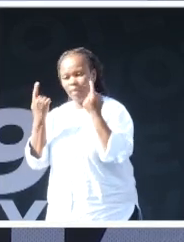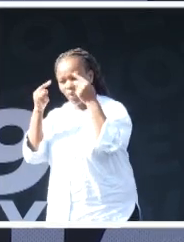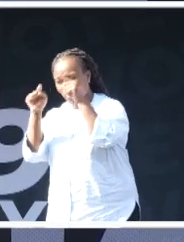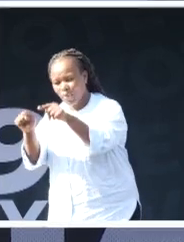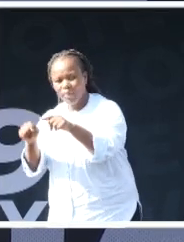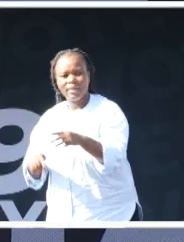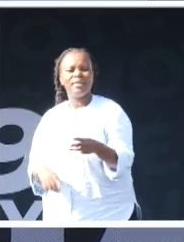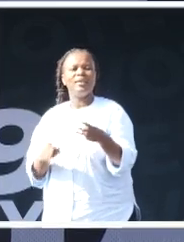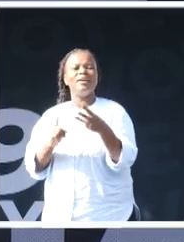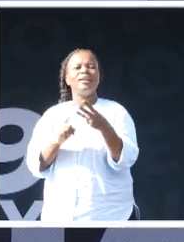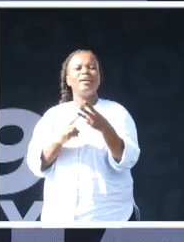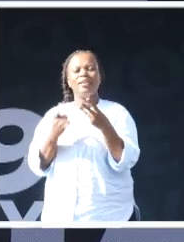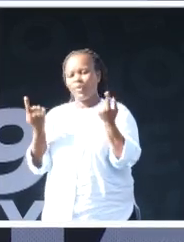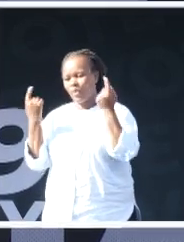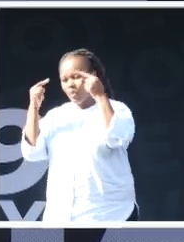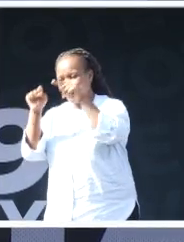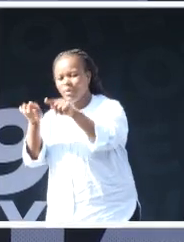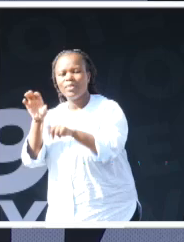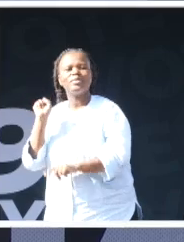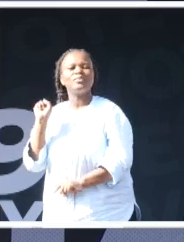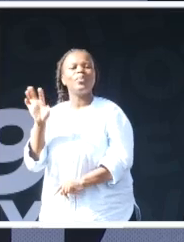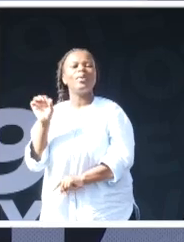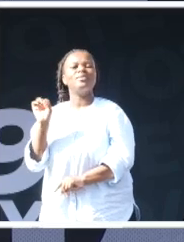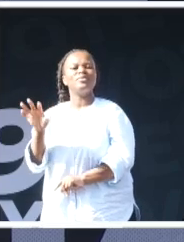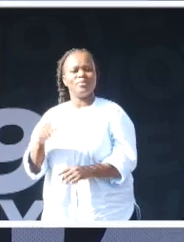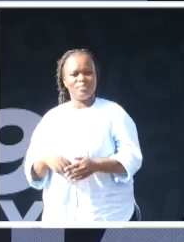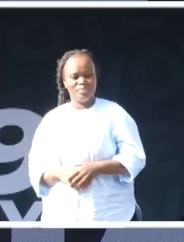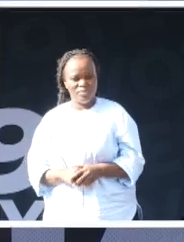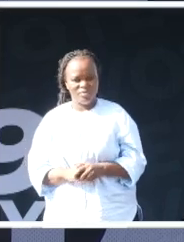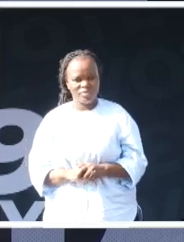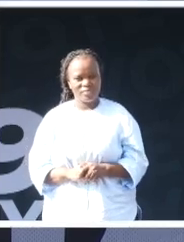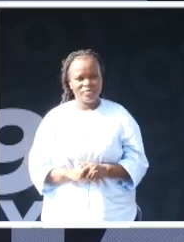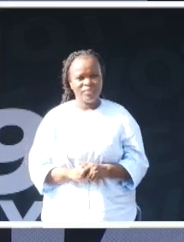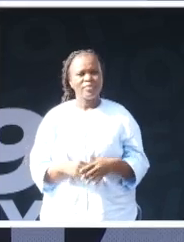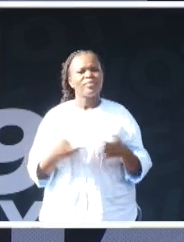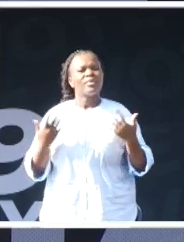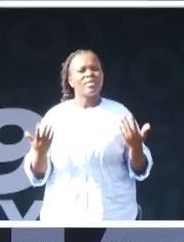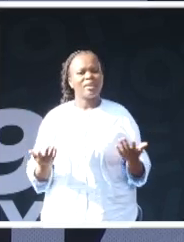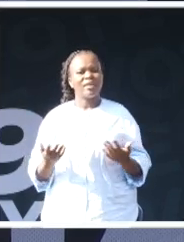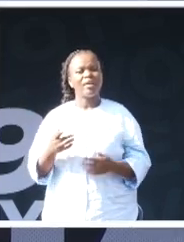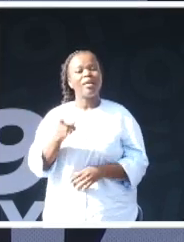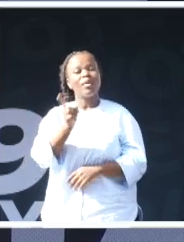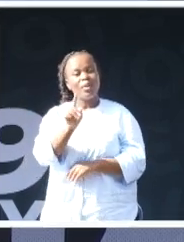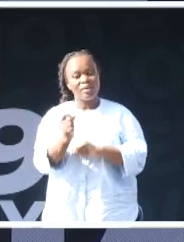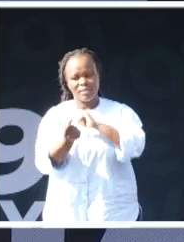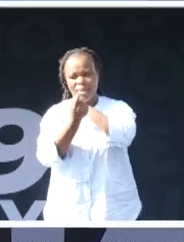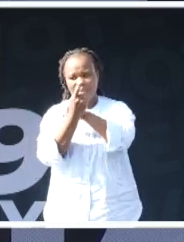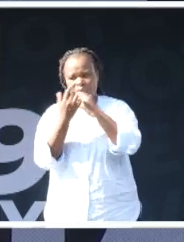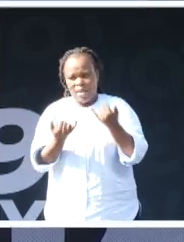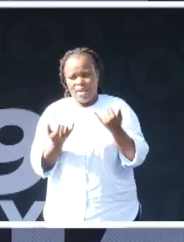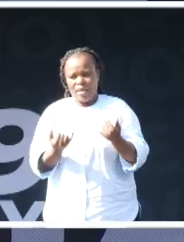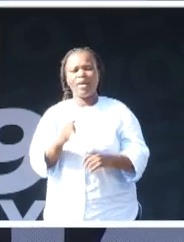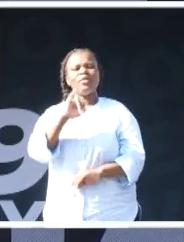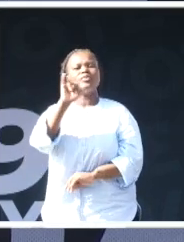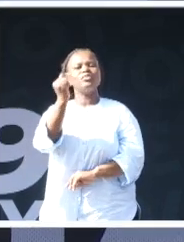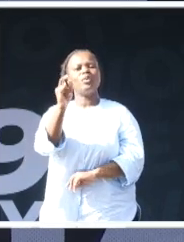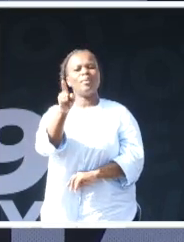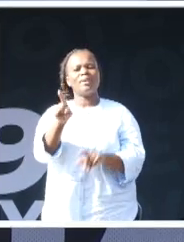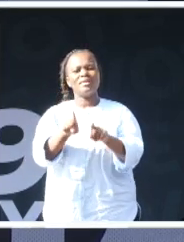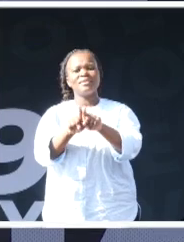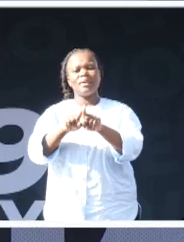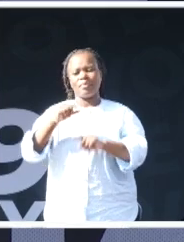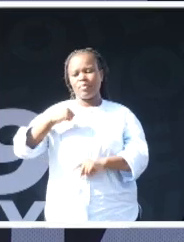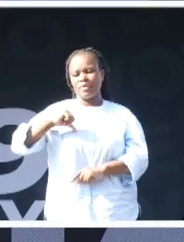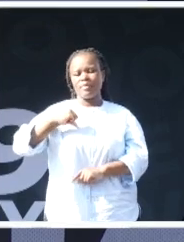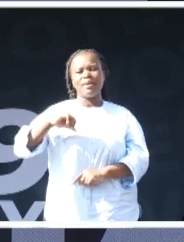Go to Soweto. Bella, they are part of the mess that's happening in Johannesburg and Ekurhuleni. Can